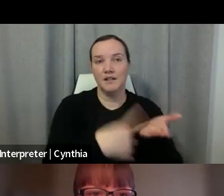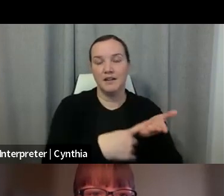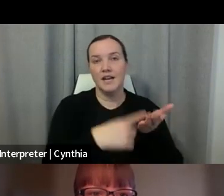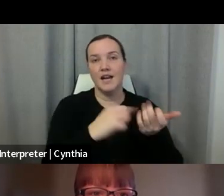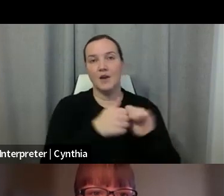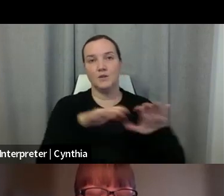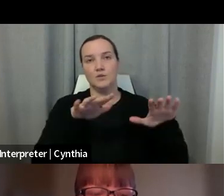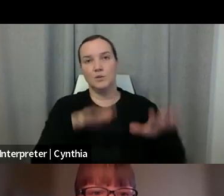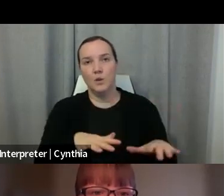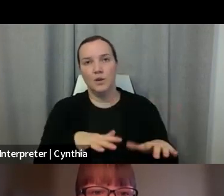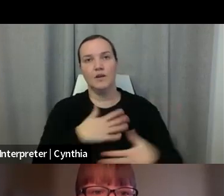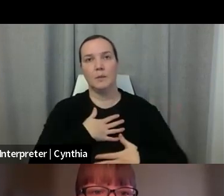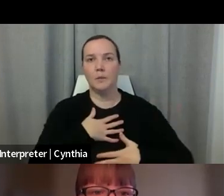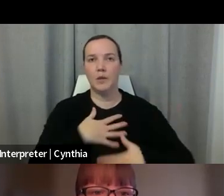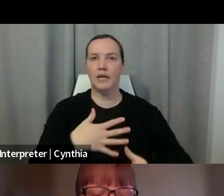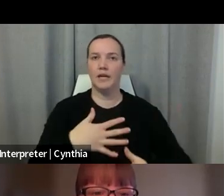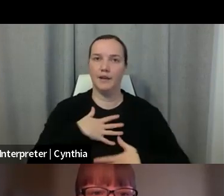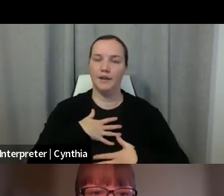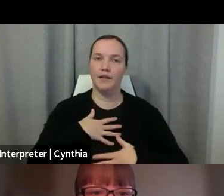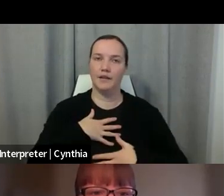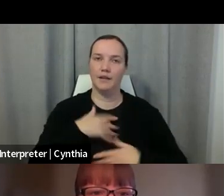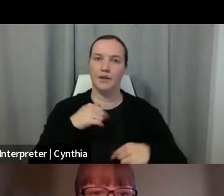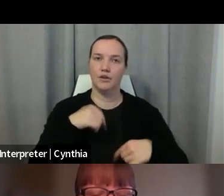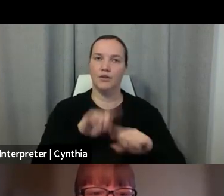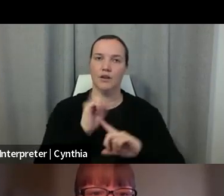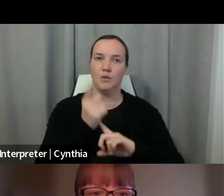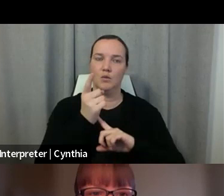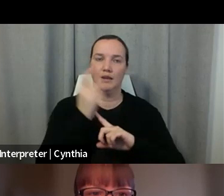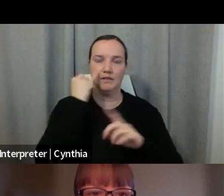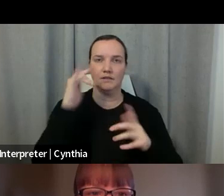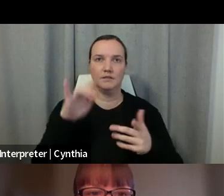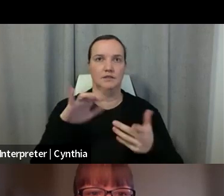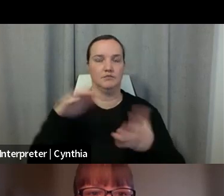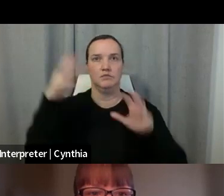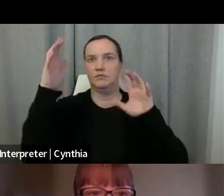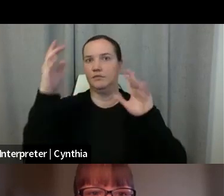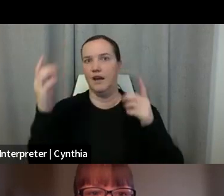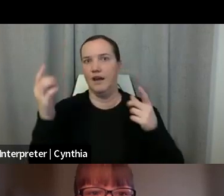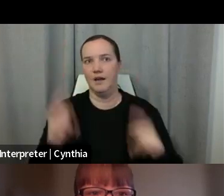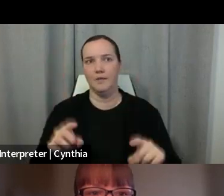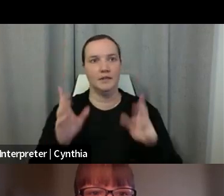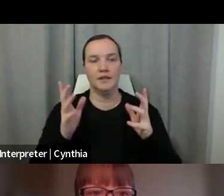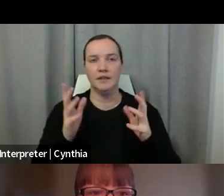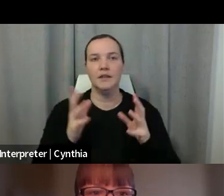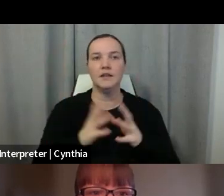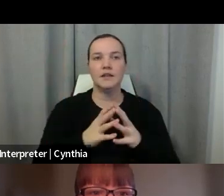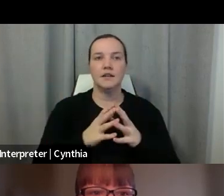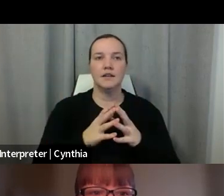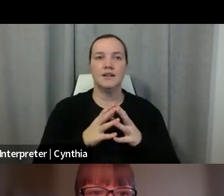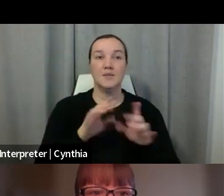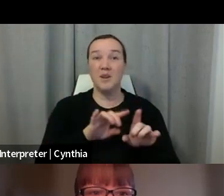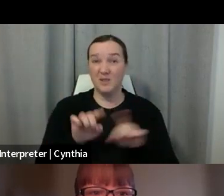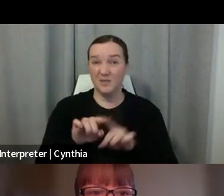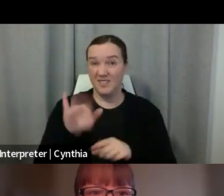slow down and breathe in the moment of heat, and the idea of having